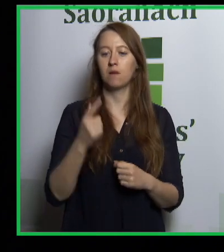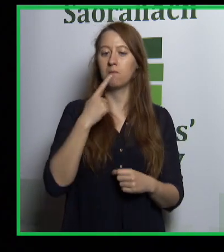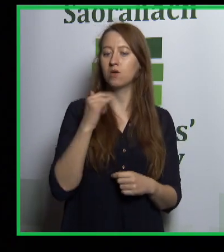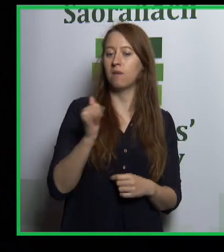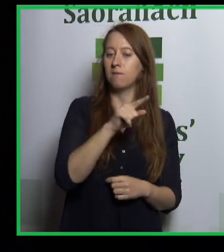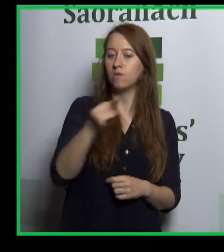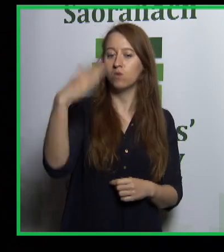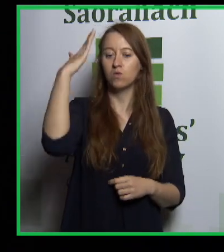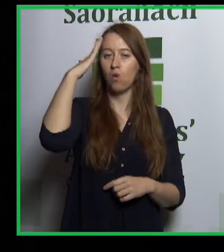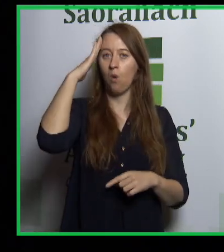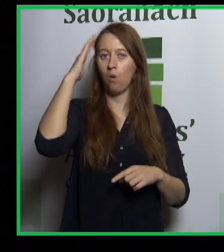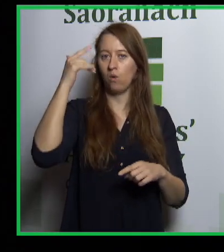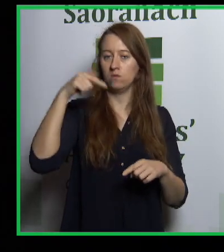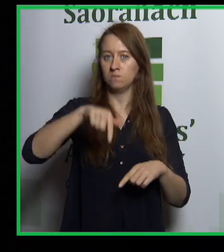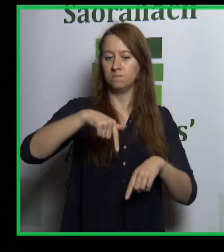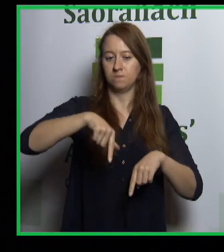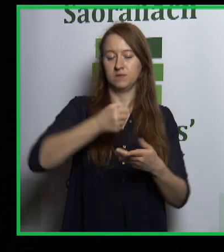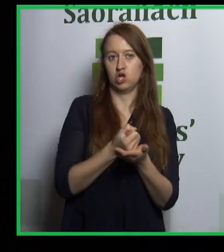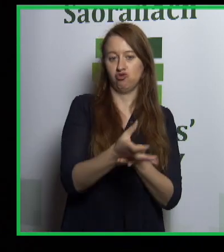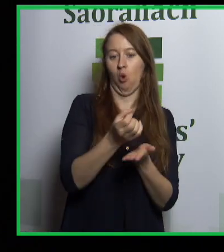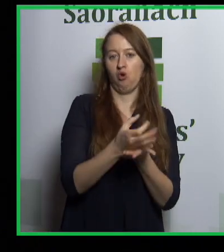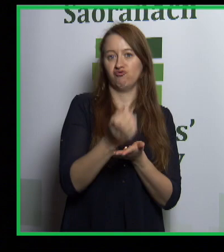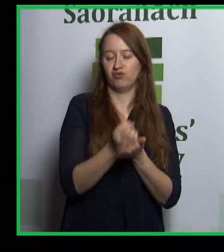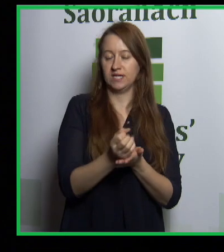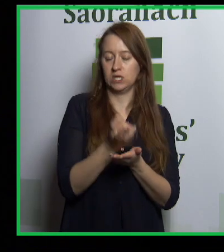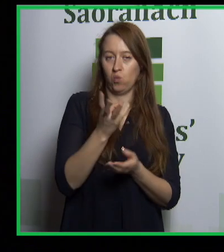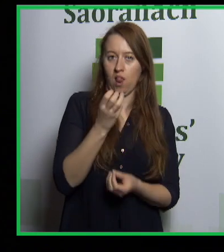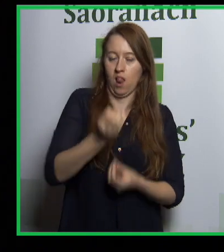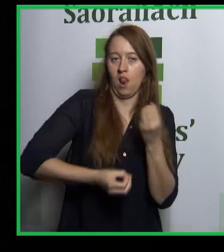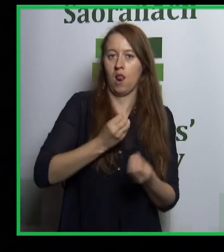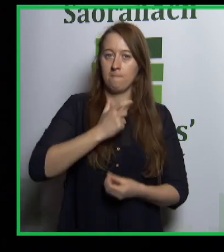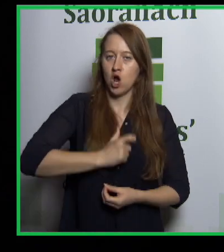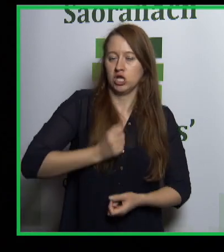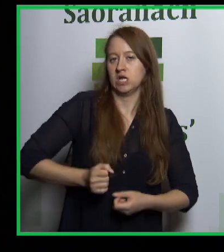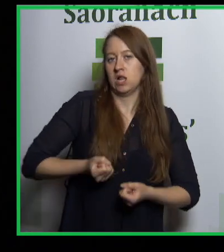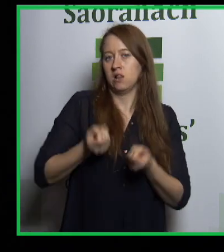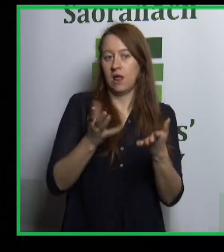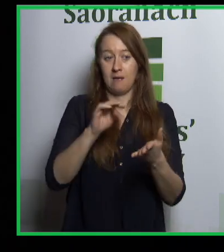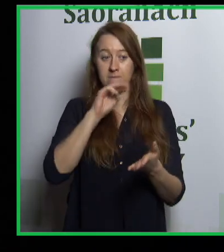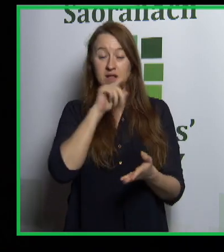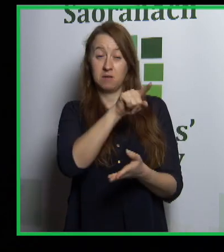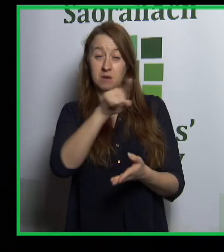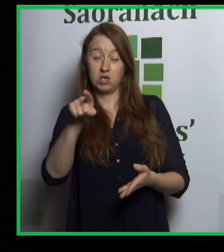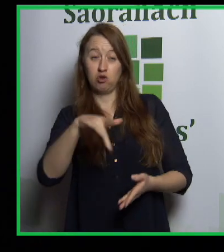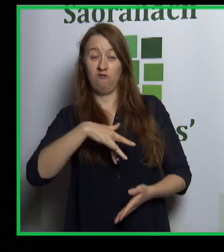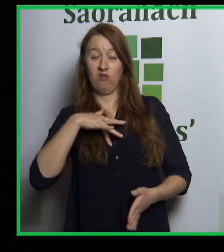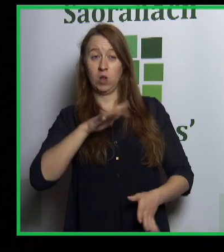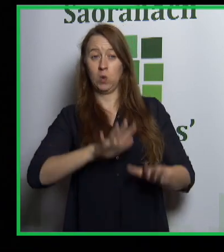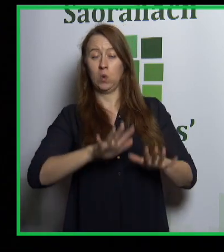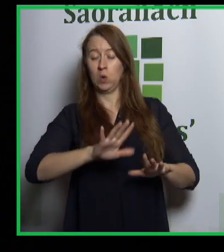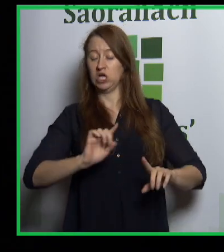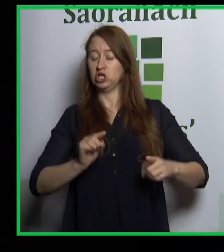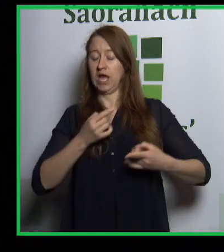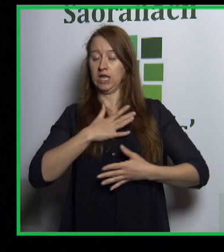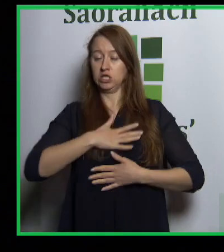aspects of today's stories that you hear challenging, emotional, and in some cases, as it was for me,